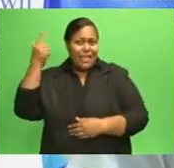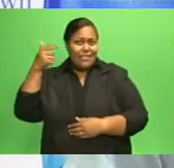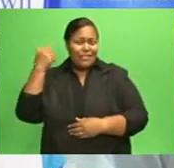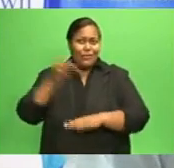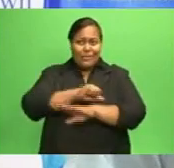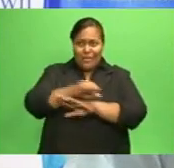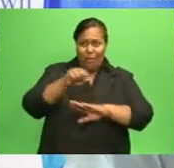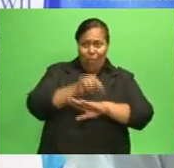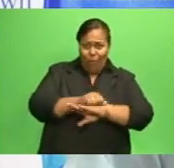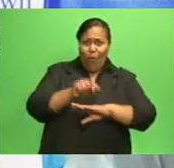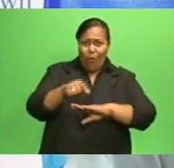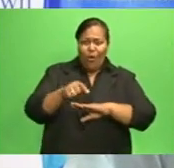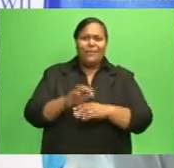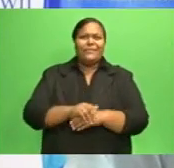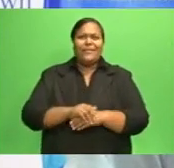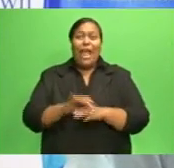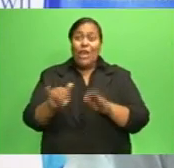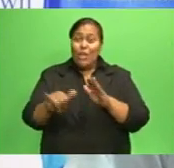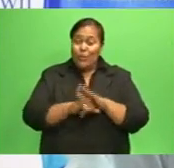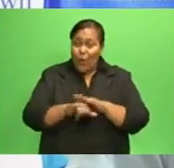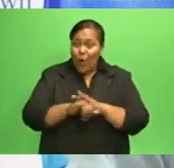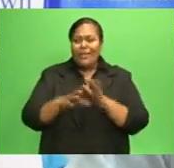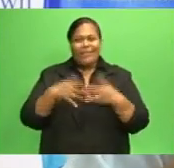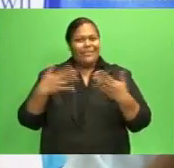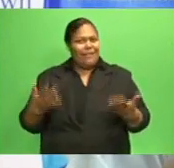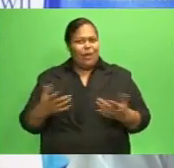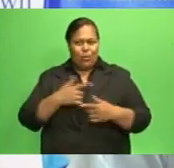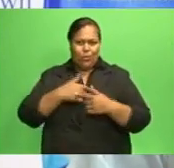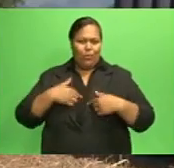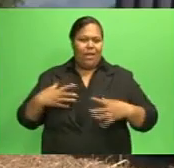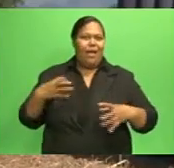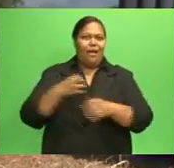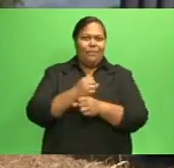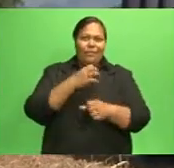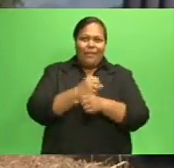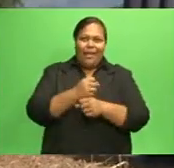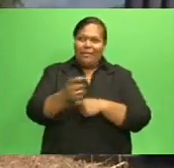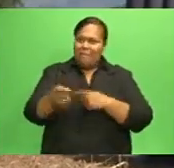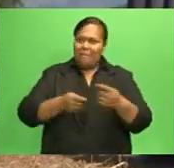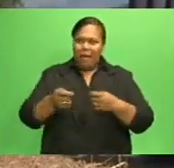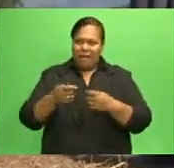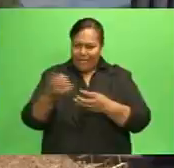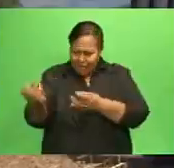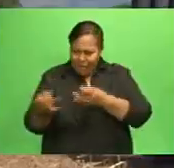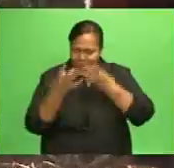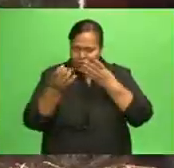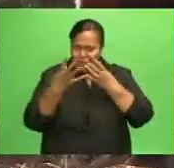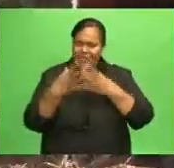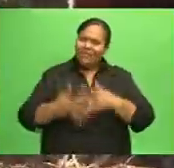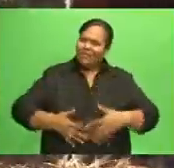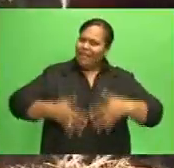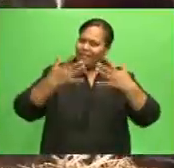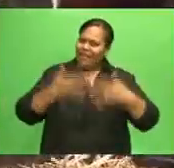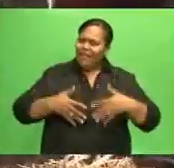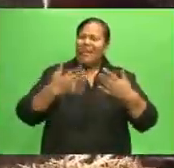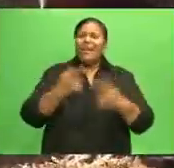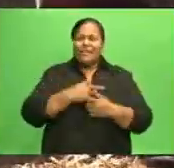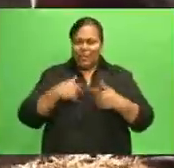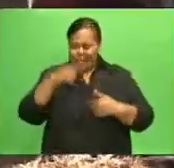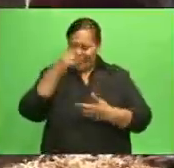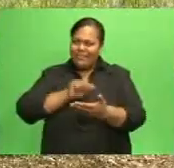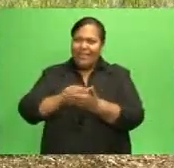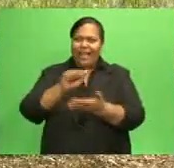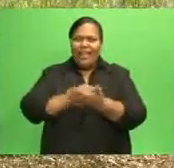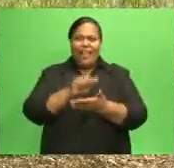York and enables us to get really up-to-date market intelligence and data and what have you so that we can actually sell our sugar